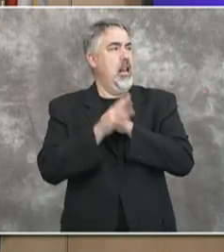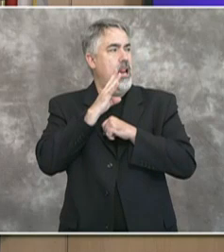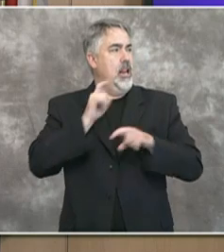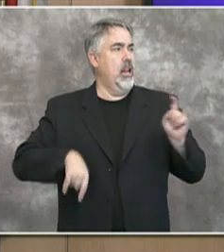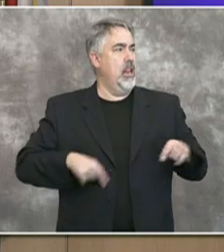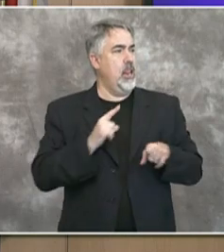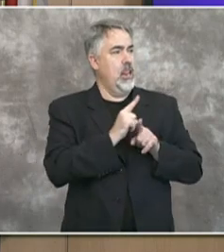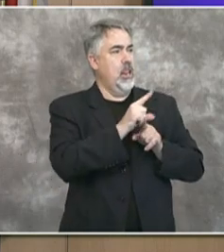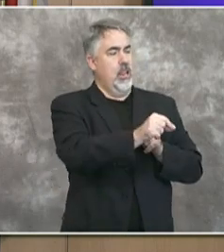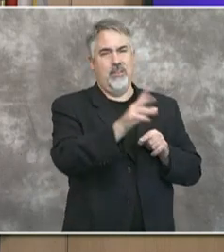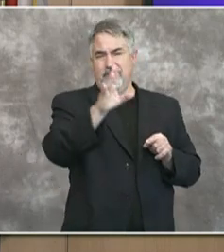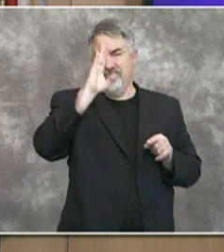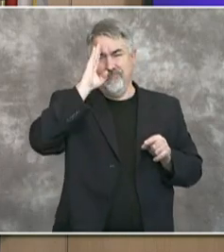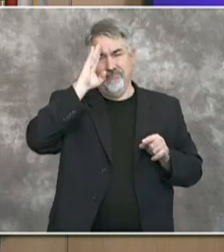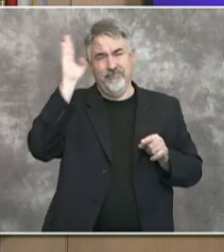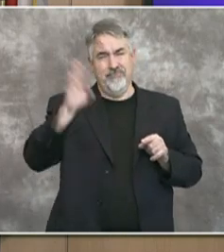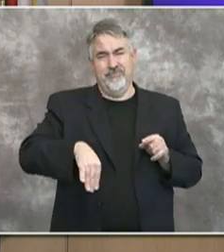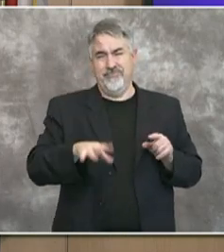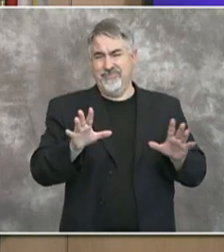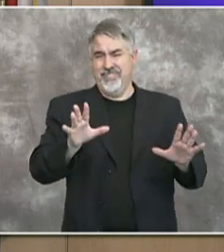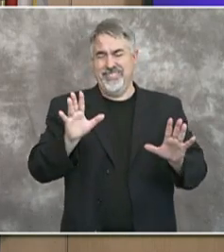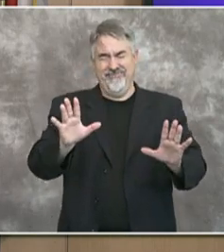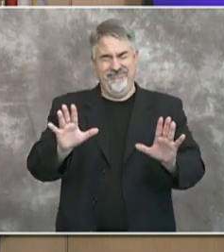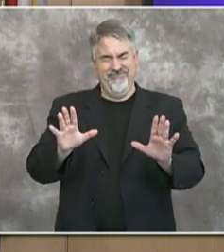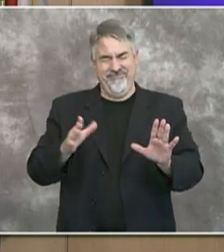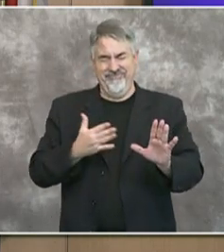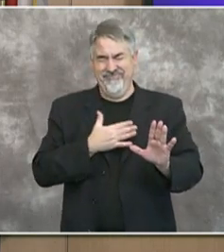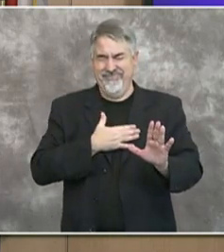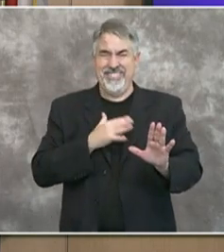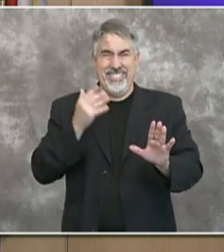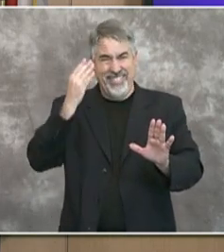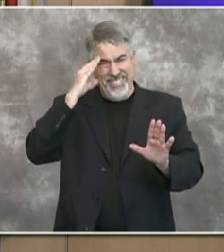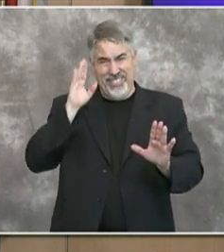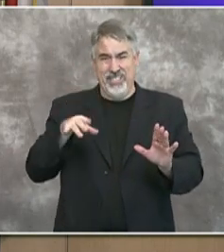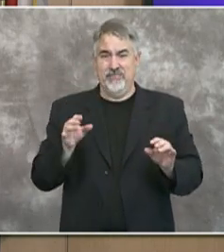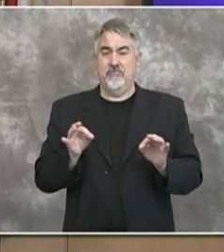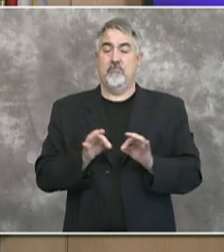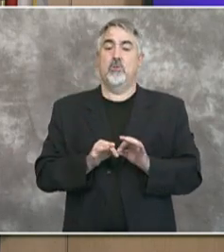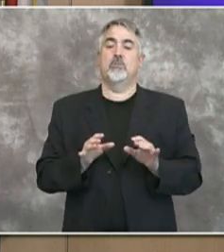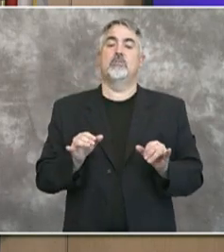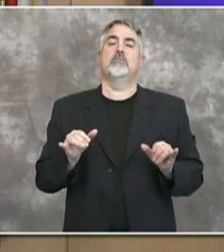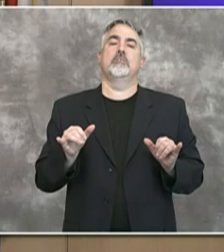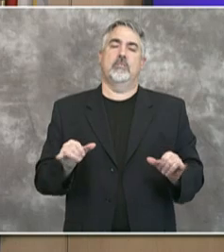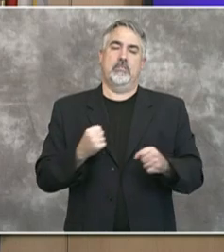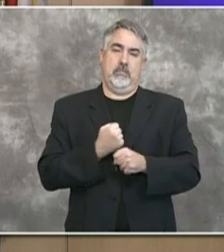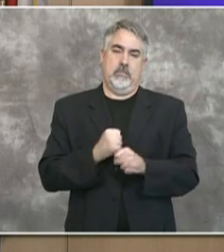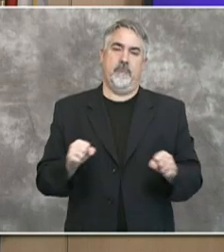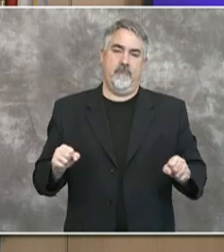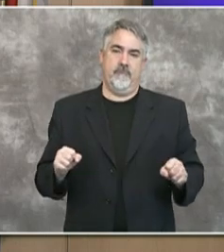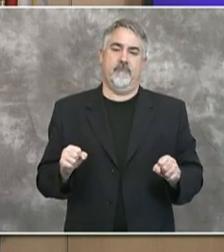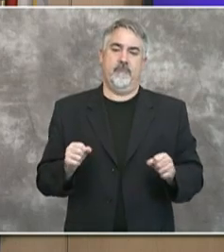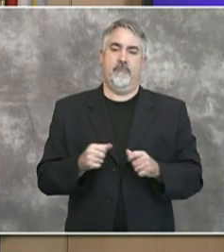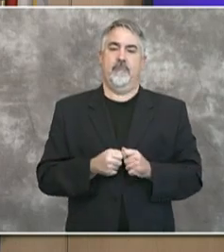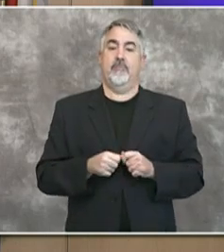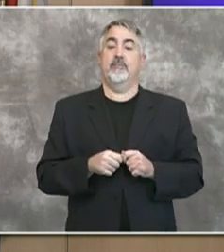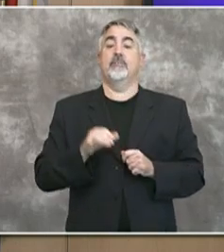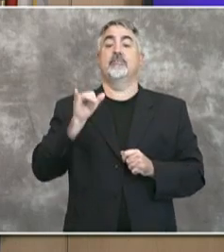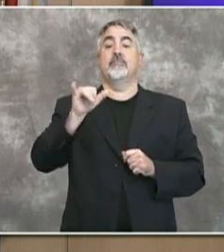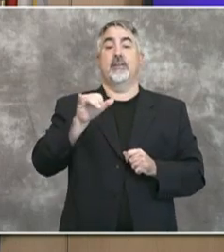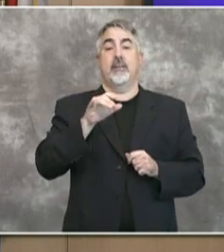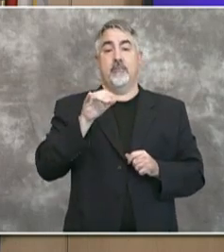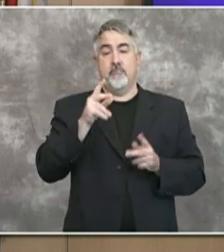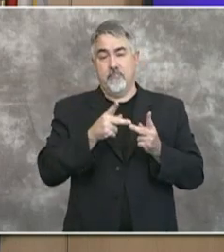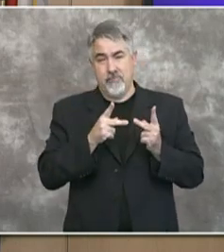we understand that. But if you do, please be safe. As we've said repeatedly, stay in place,